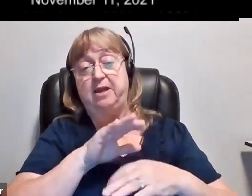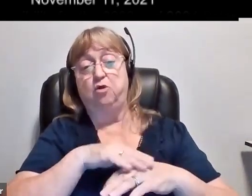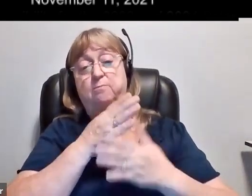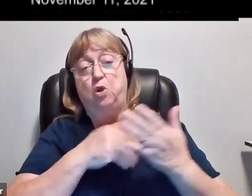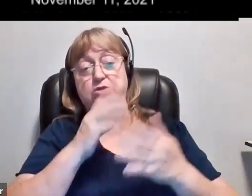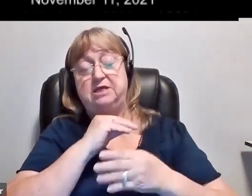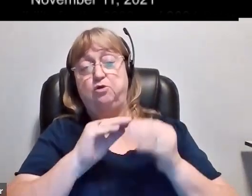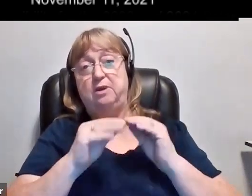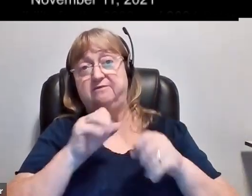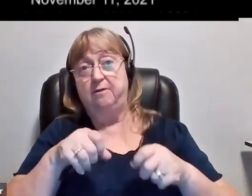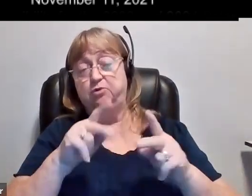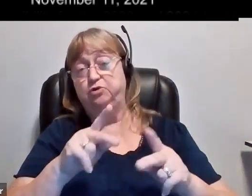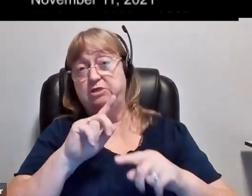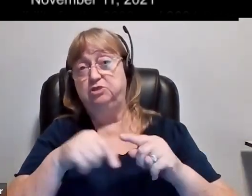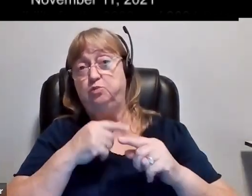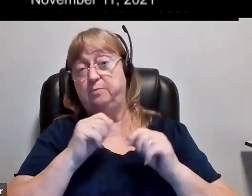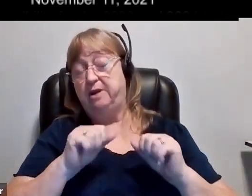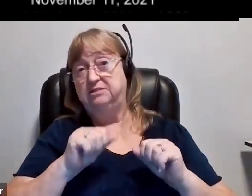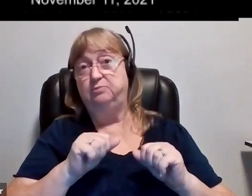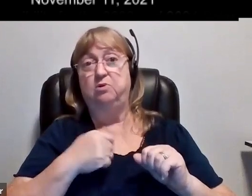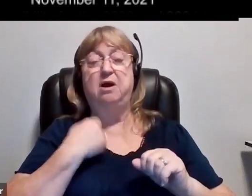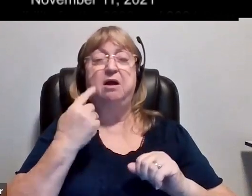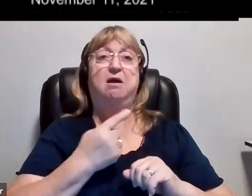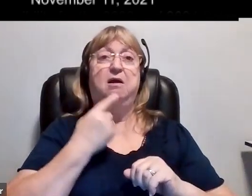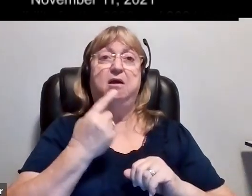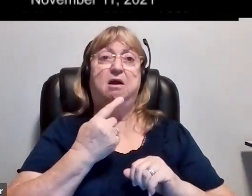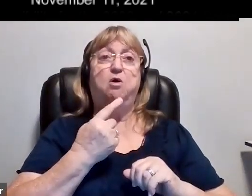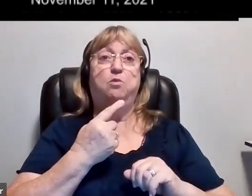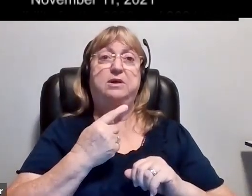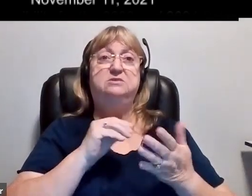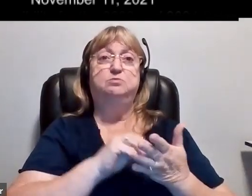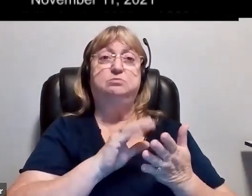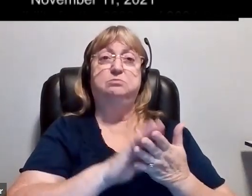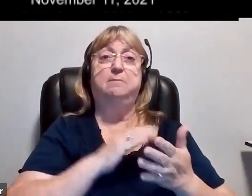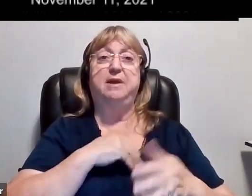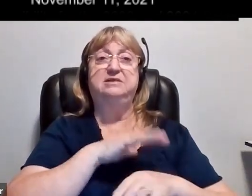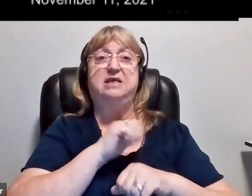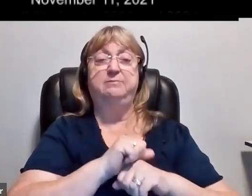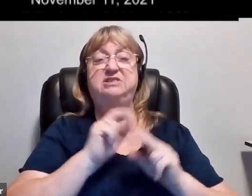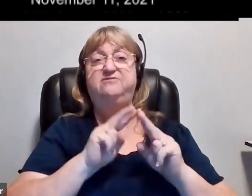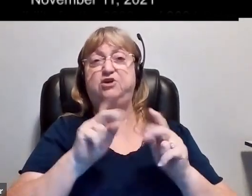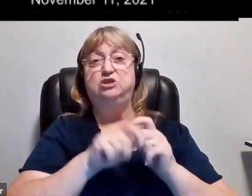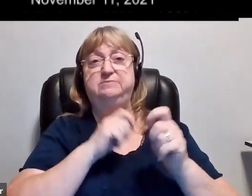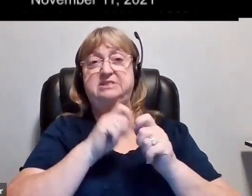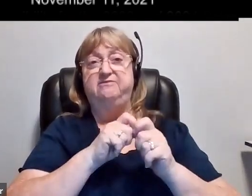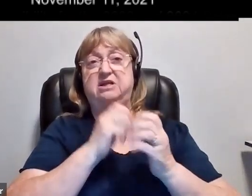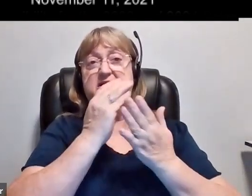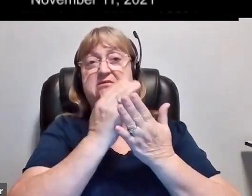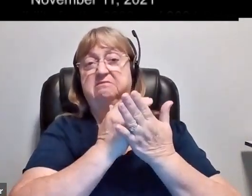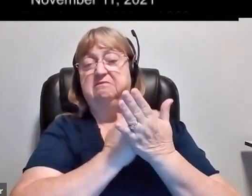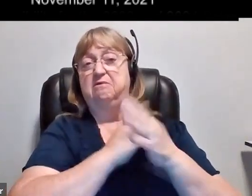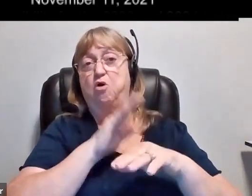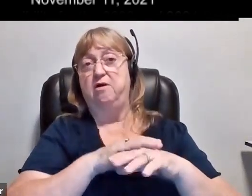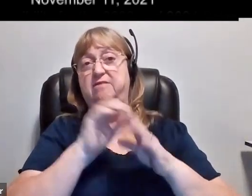and corrective opportunities when possible. I always put my assignments very specifically laid out in the syllabus. That